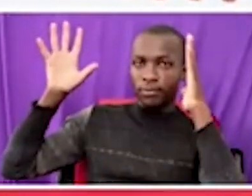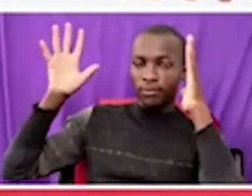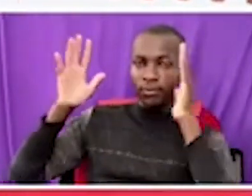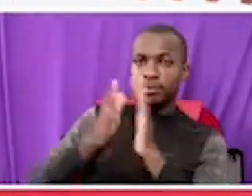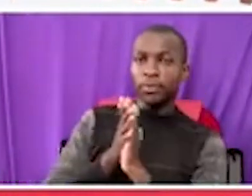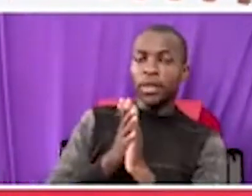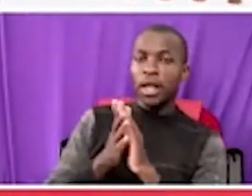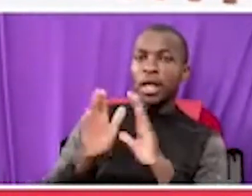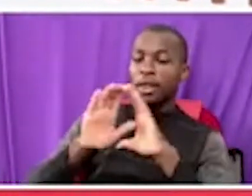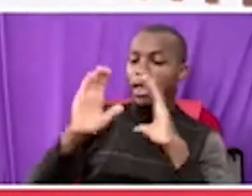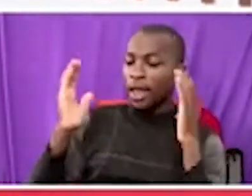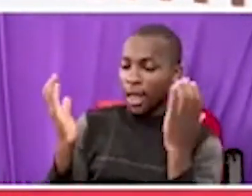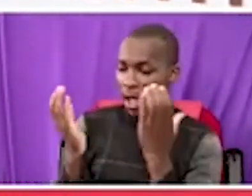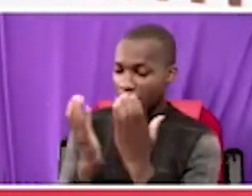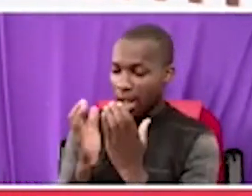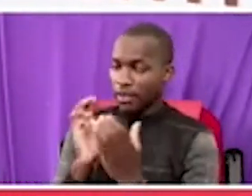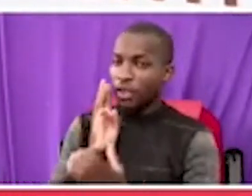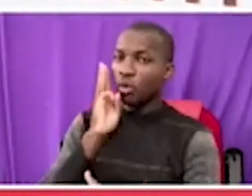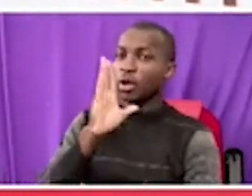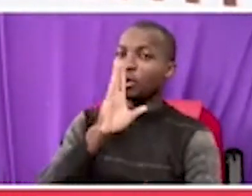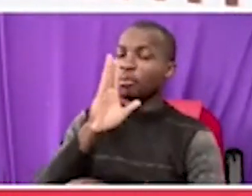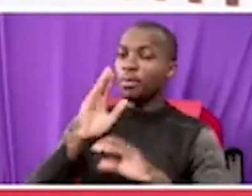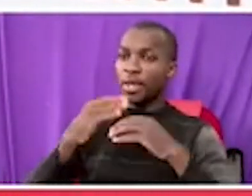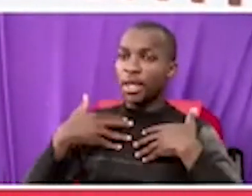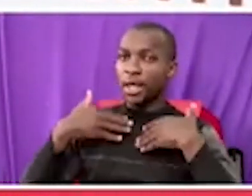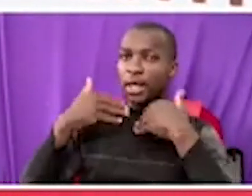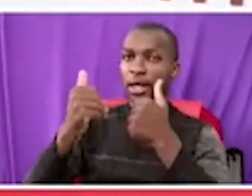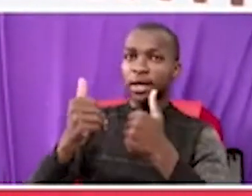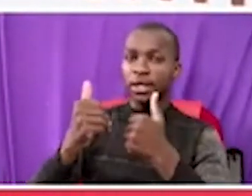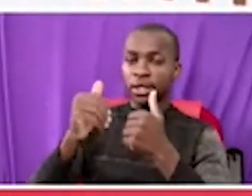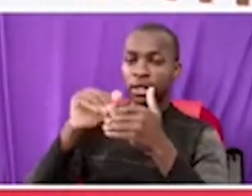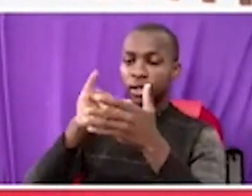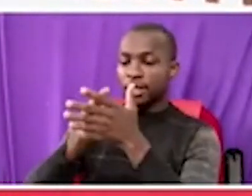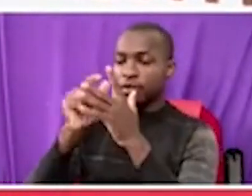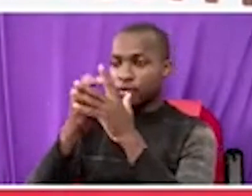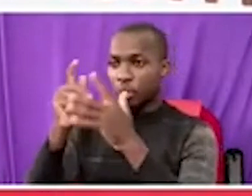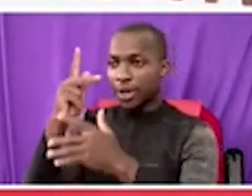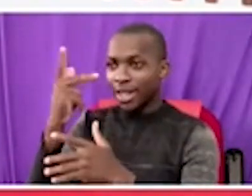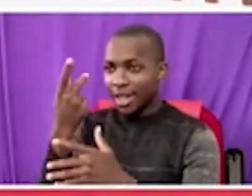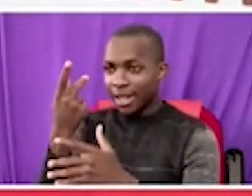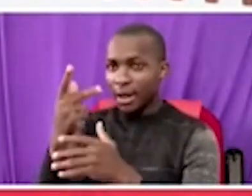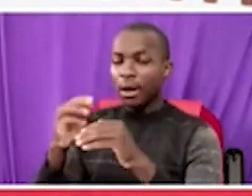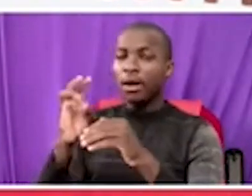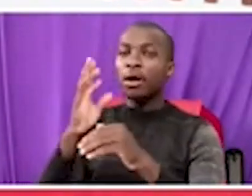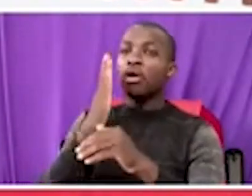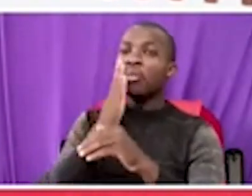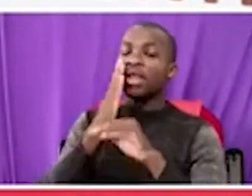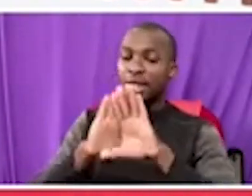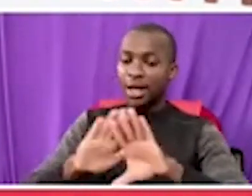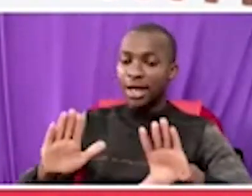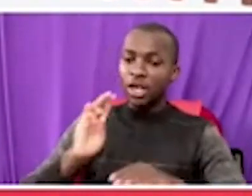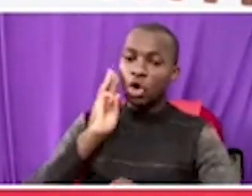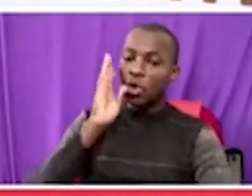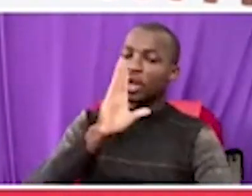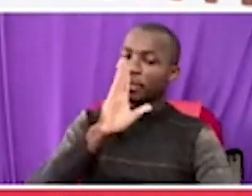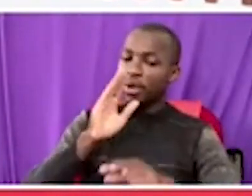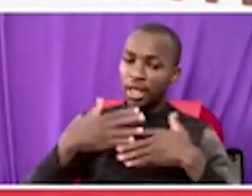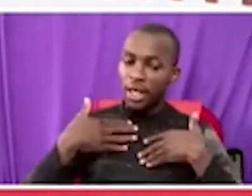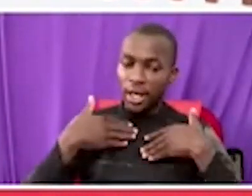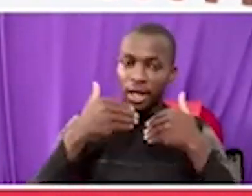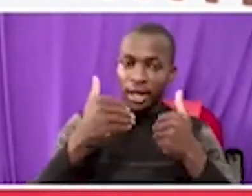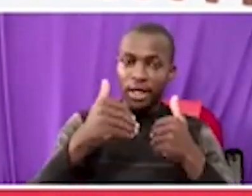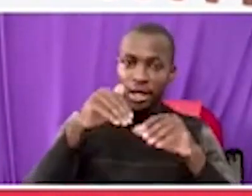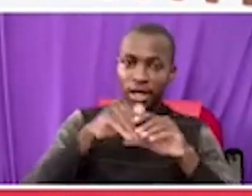Amen. The earth will be healed, and that includes Kenya, I believe so. The motherland will be healed. Irrespective of